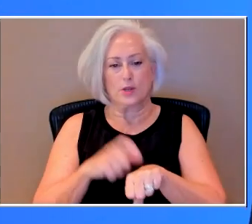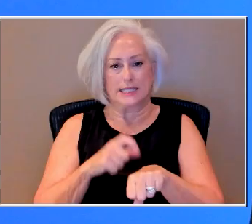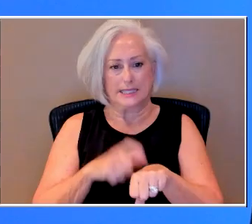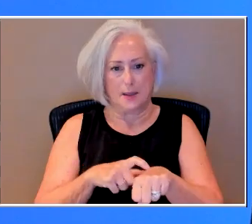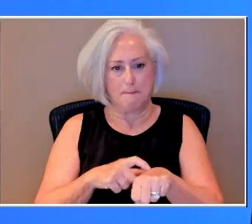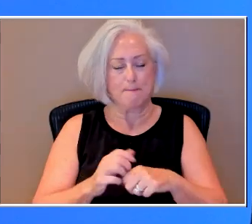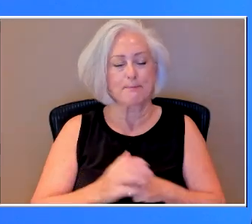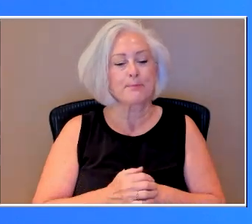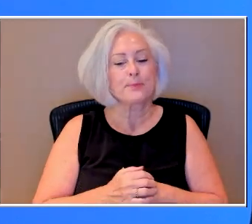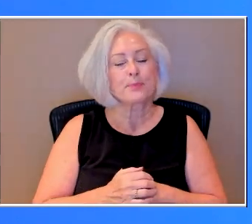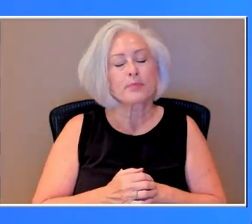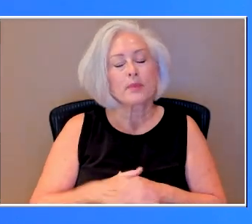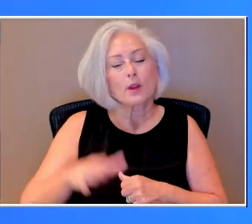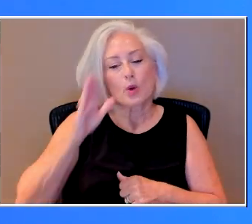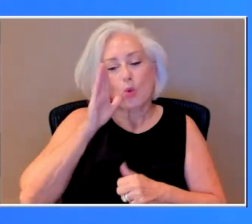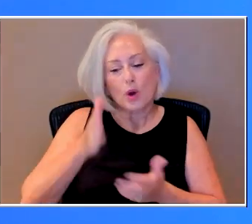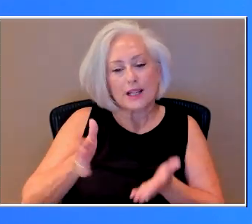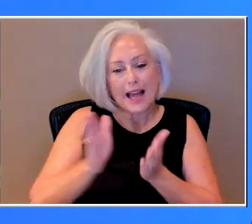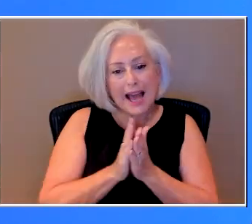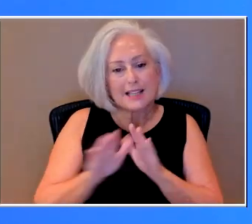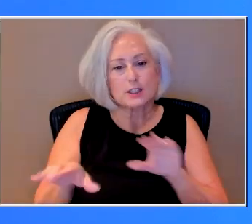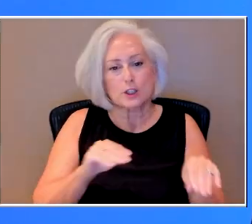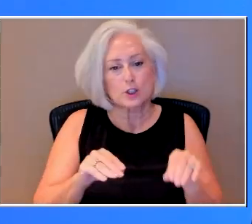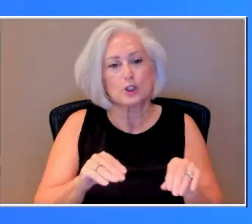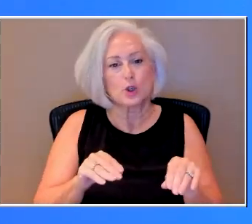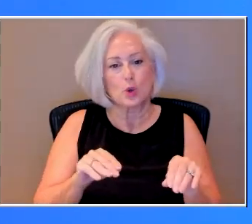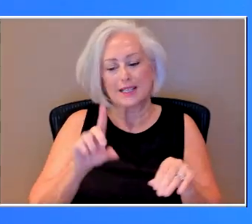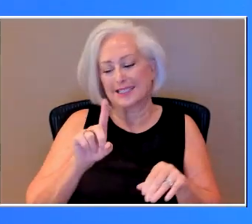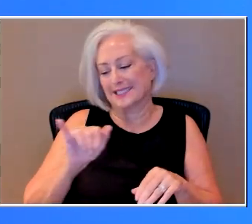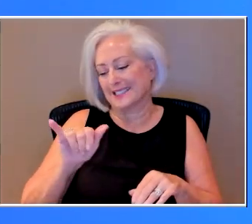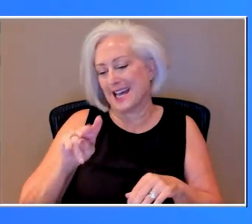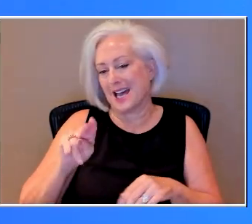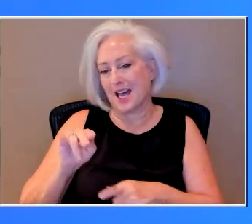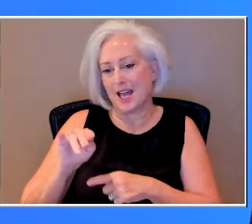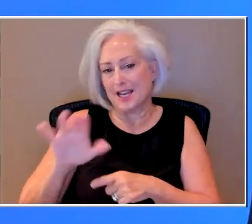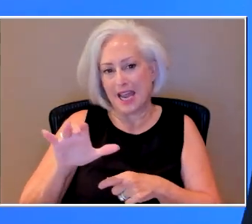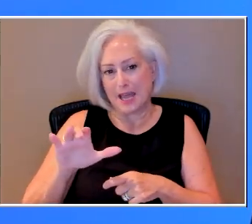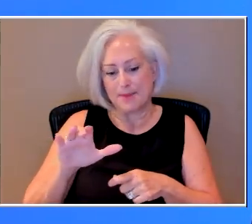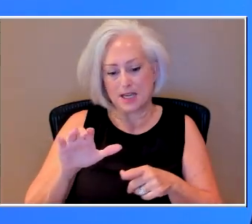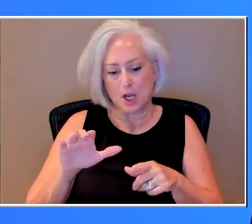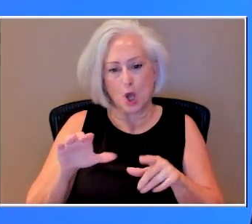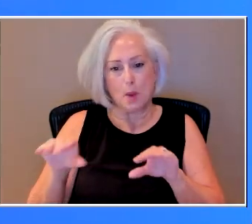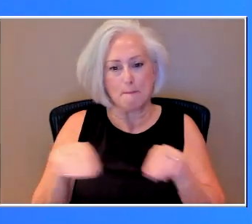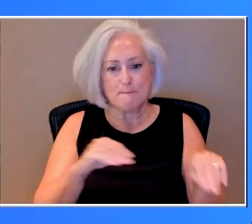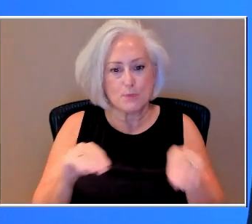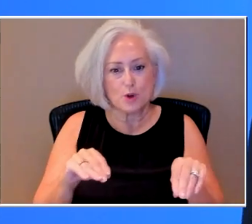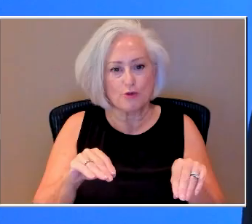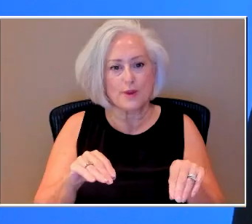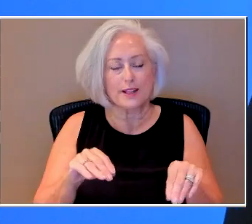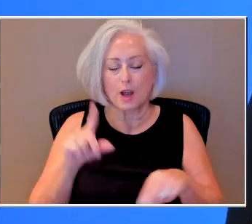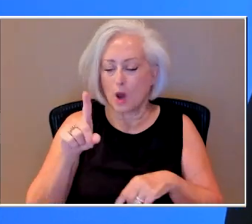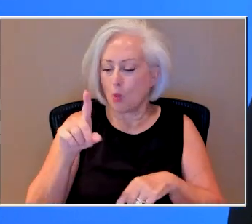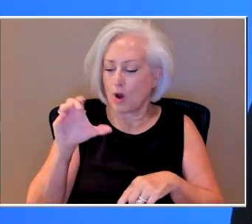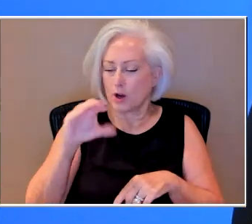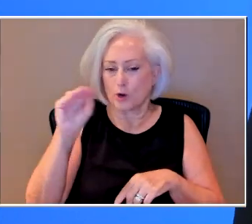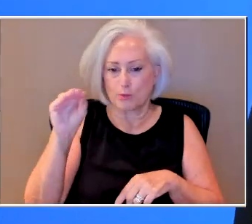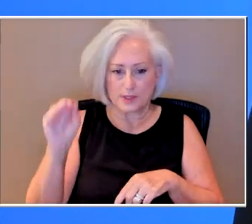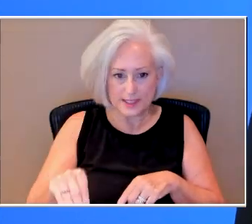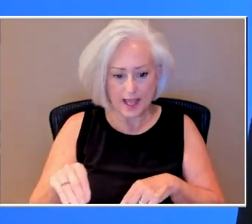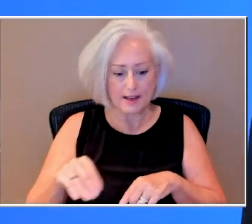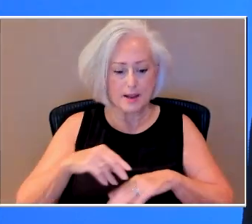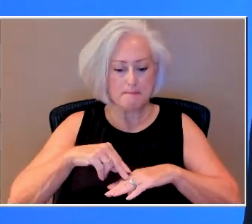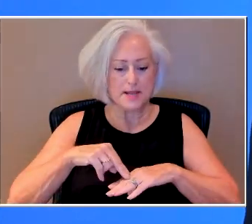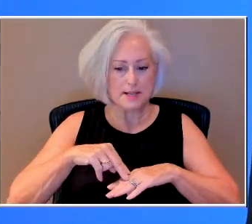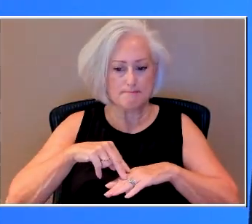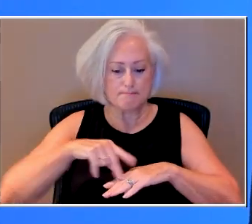to ask her to do very dynamic movements, very explosive movements at 100% intensity, and then giving her plenty of time to